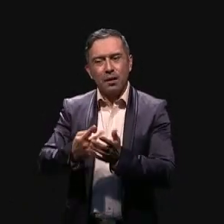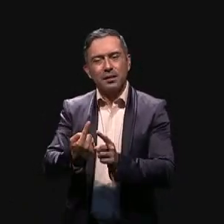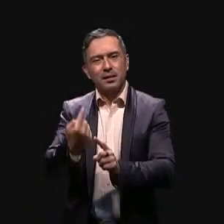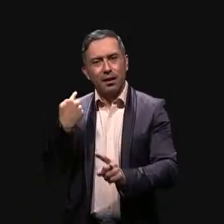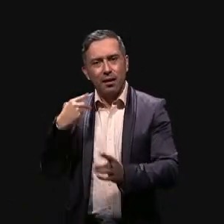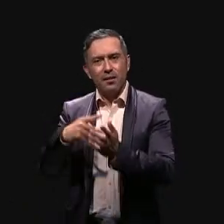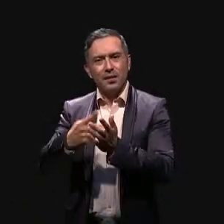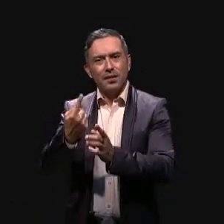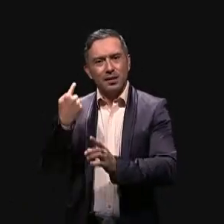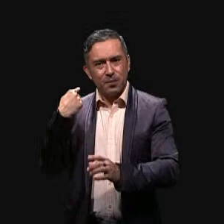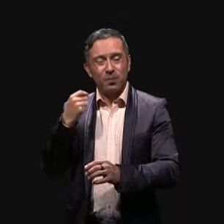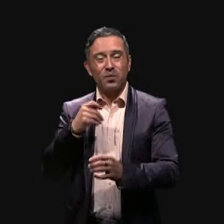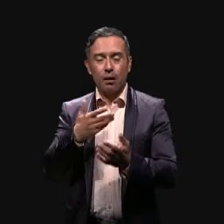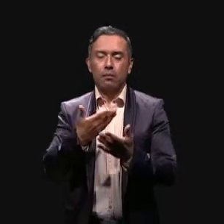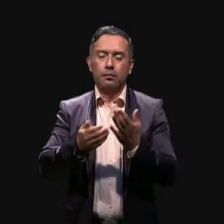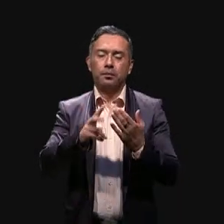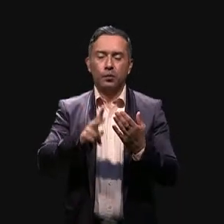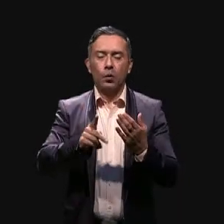the invitation.